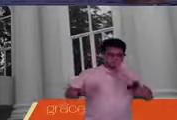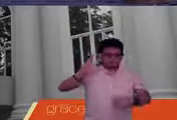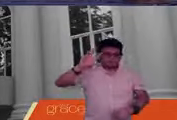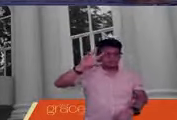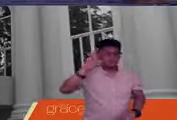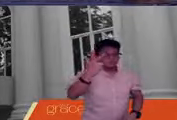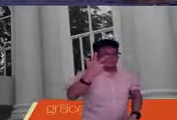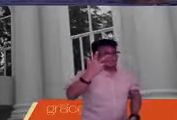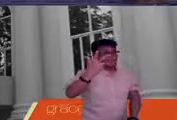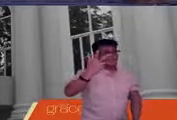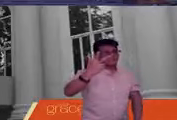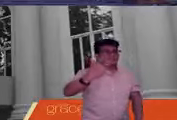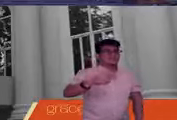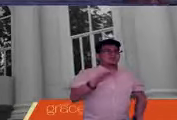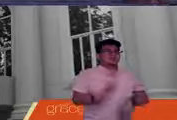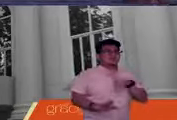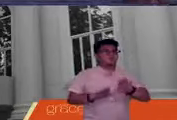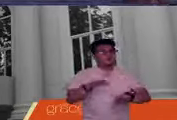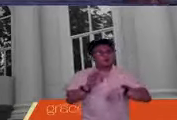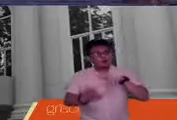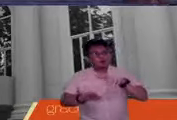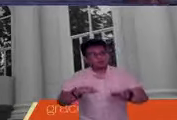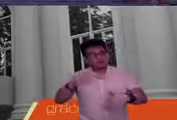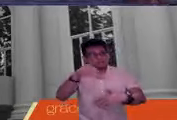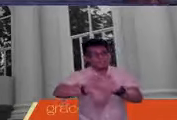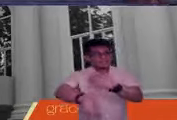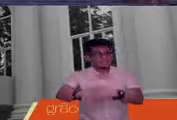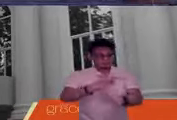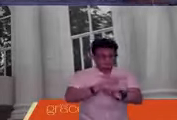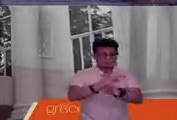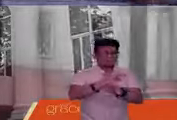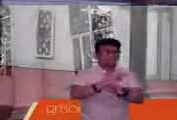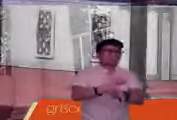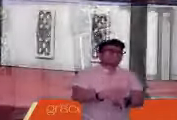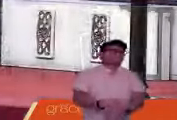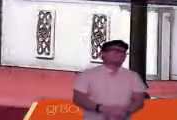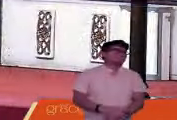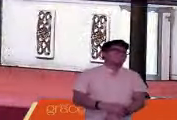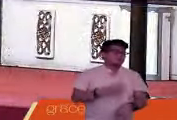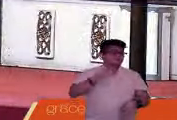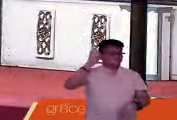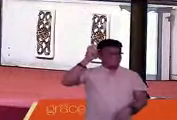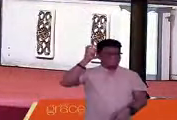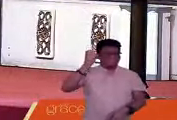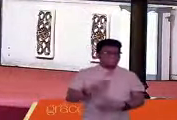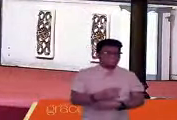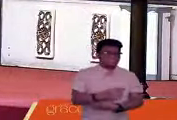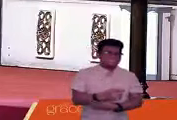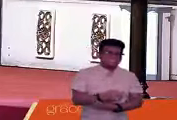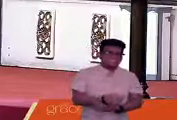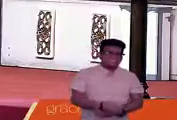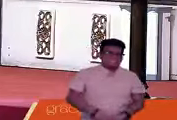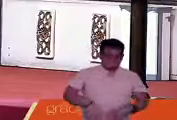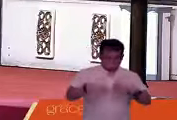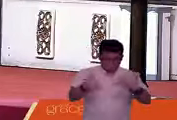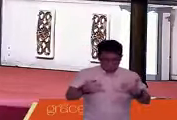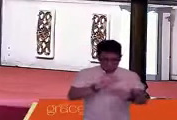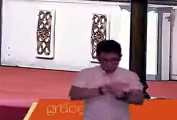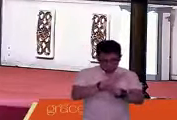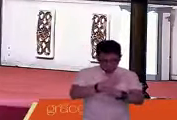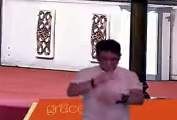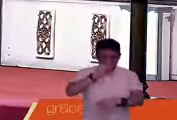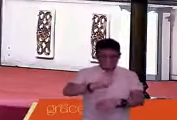Number three, walk in faith. Mga kaigsunan, walk in faith. Hebrews 11, 1 to 3. Now,